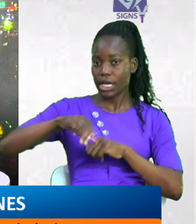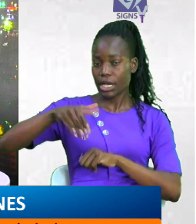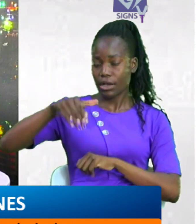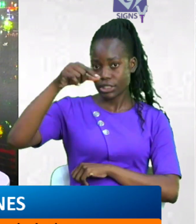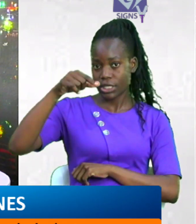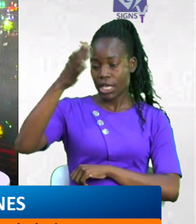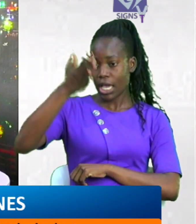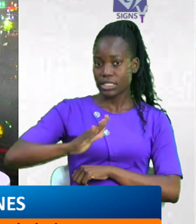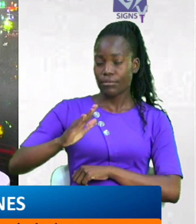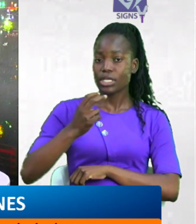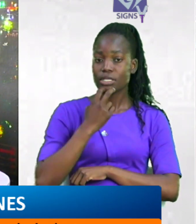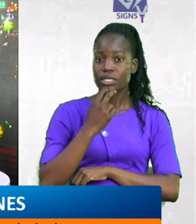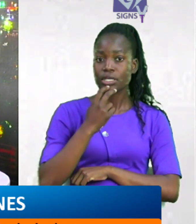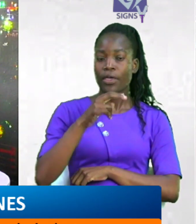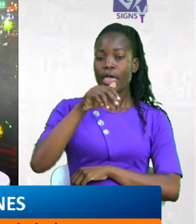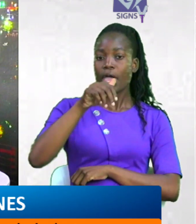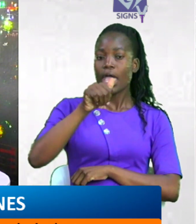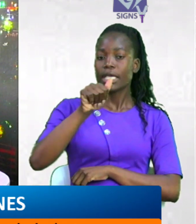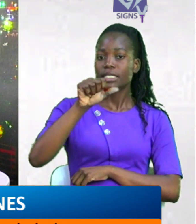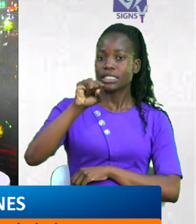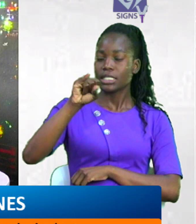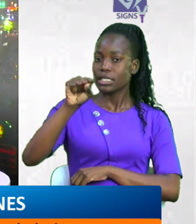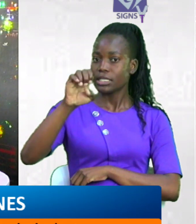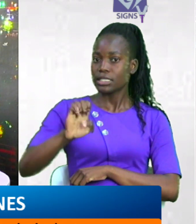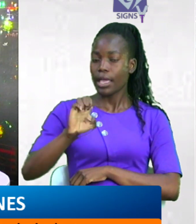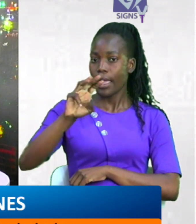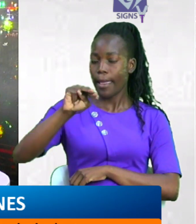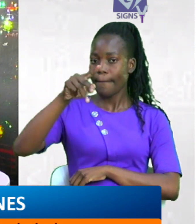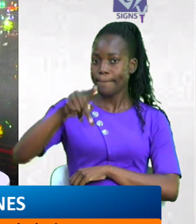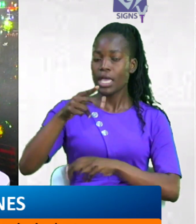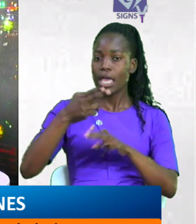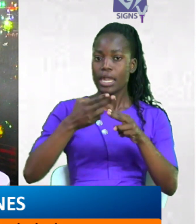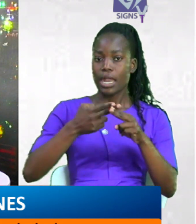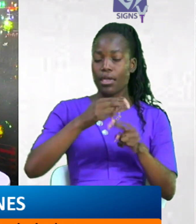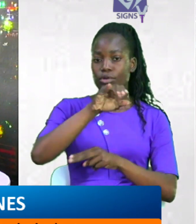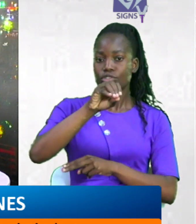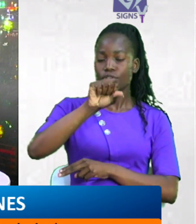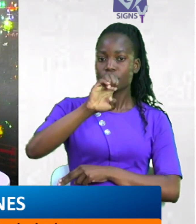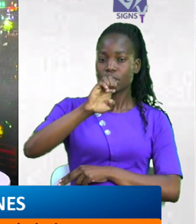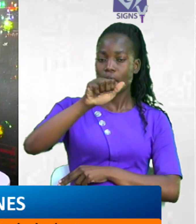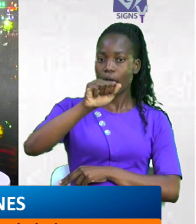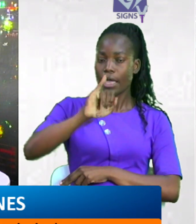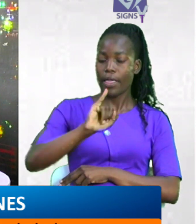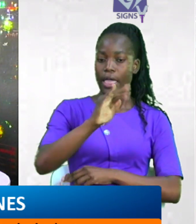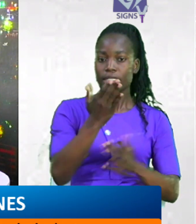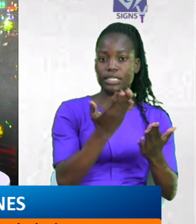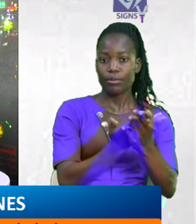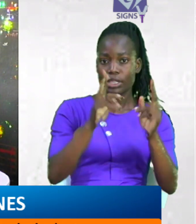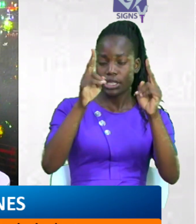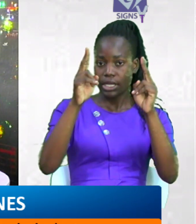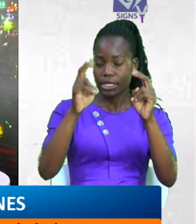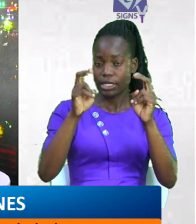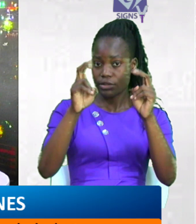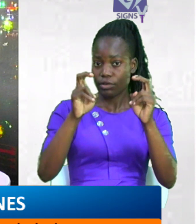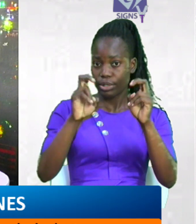Nyamira Governor Amos Nyaribo. Now, a motion to impeach Nyamira Governor Amos Nyaribo has been tabled before the Nyamira County